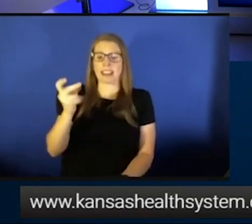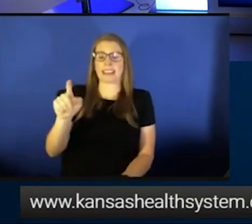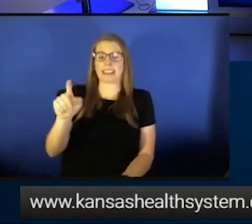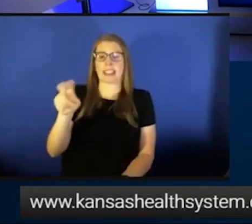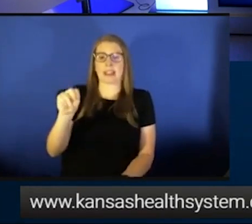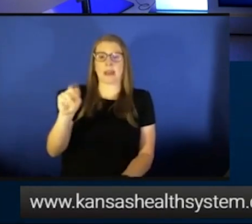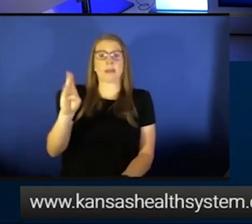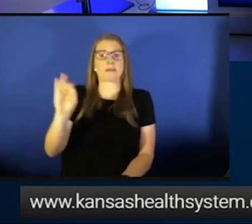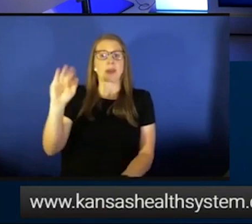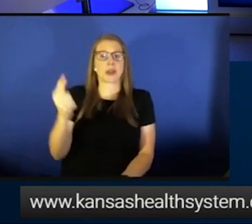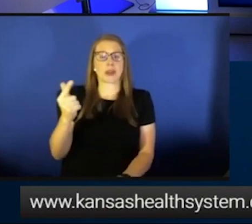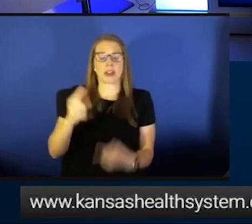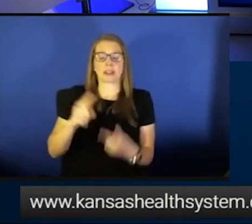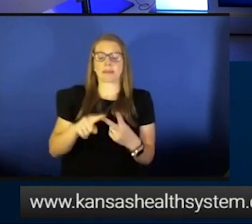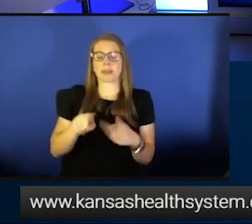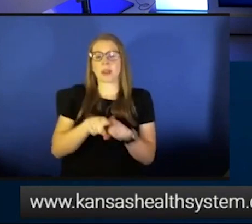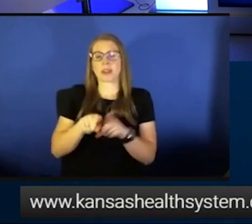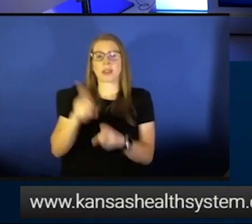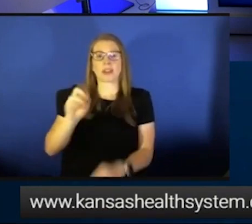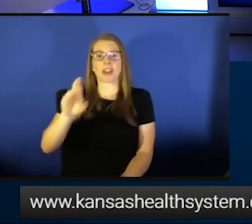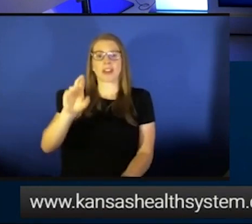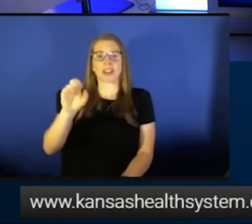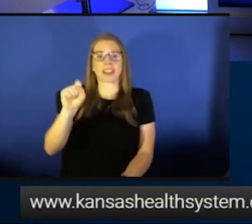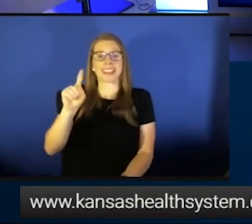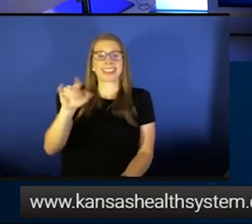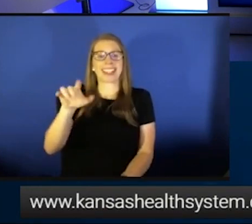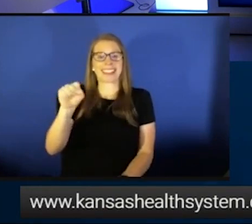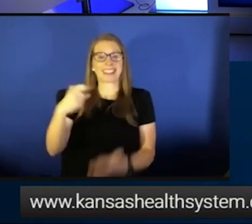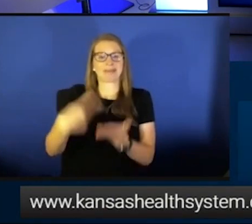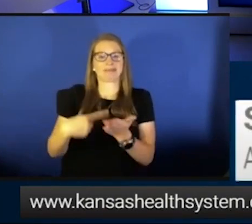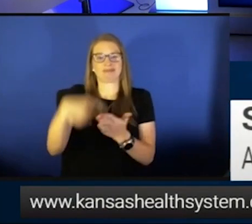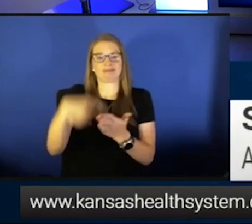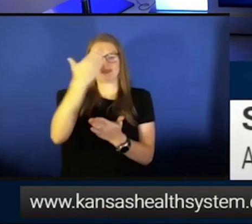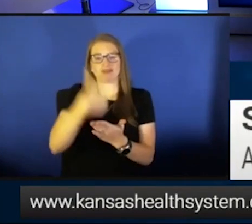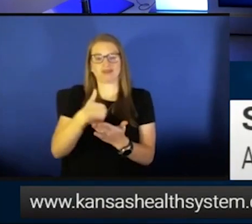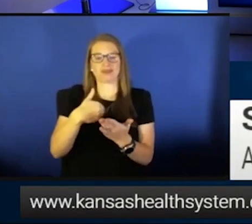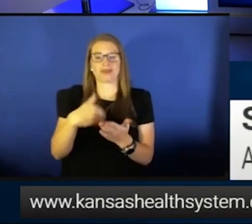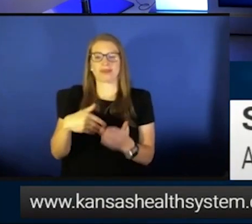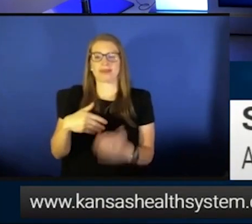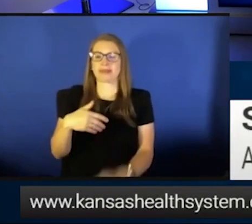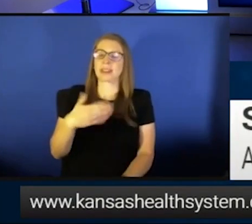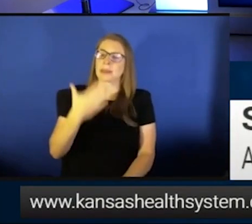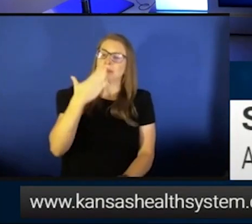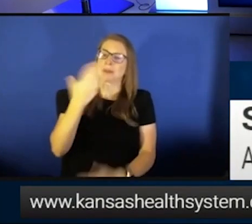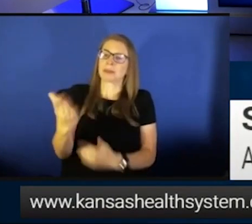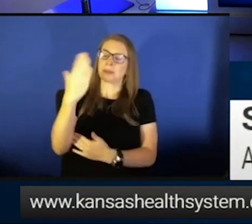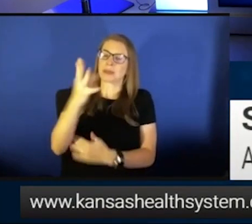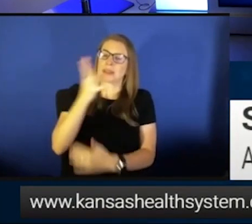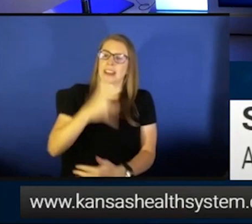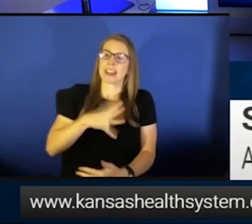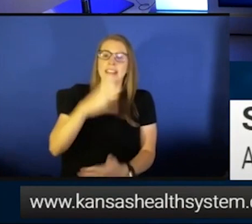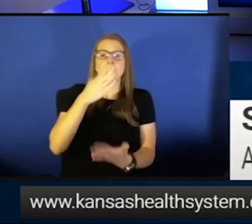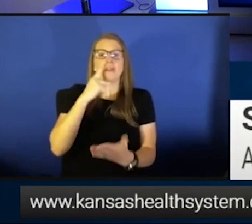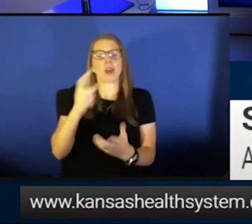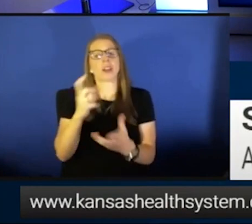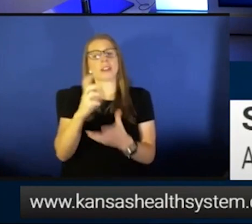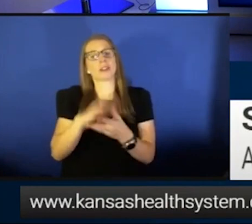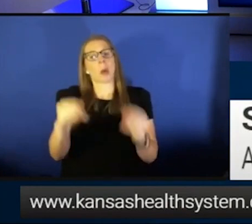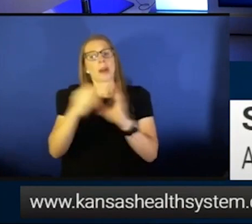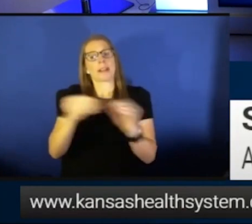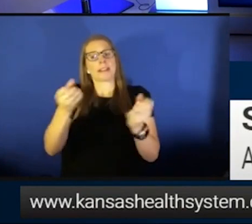talk about all this. Good morning to both of you. Good morning. Good morning. All right, ladies. Good morning. Thank you so much for joining us and sharing your story. Molly and